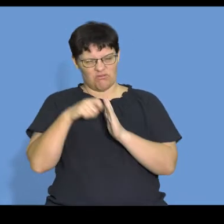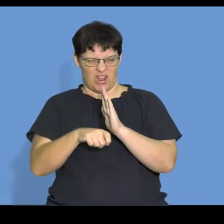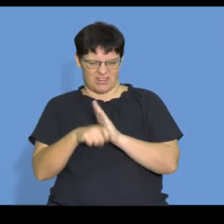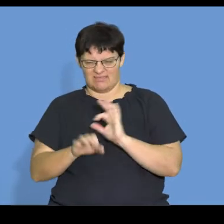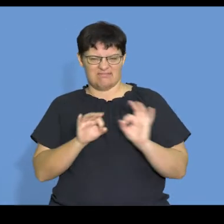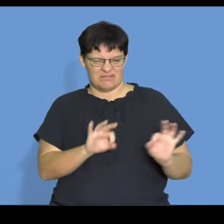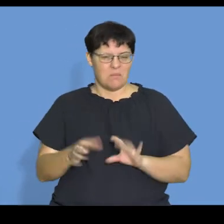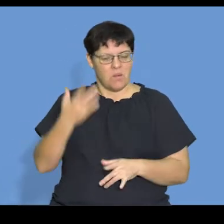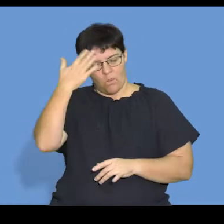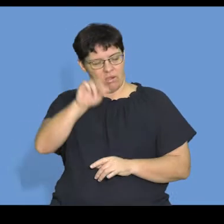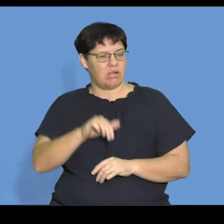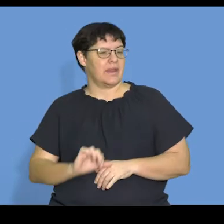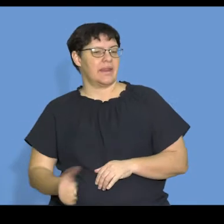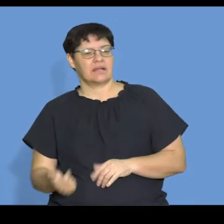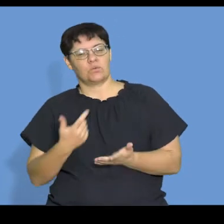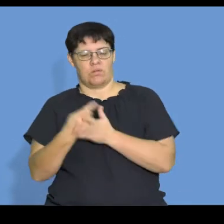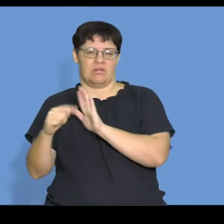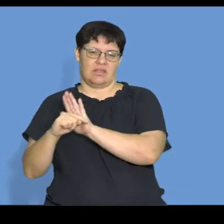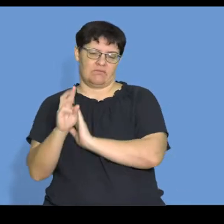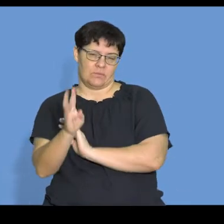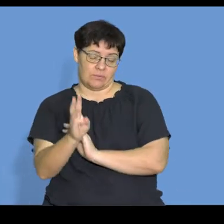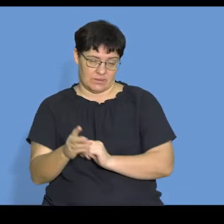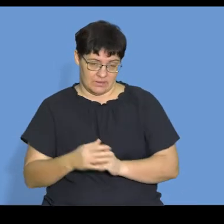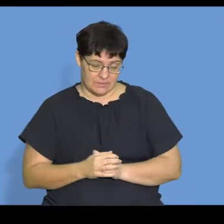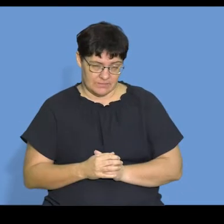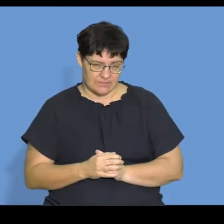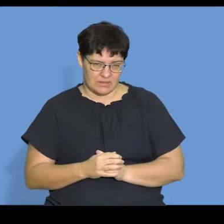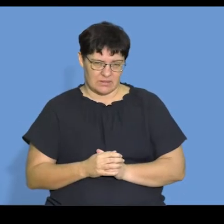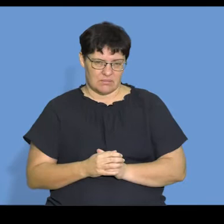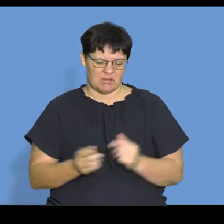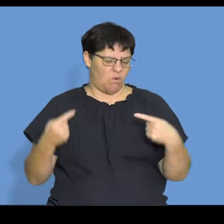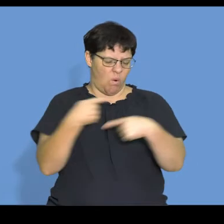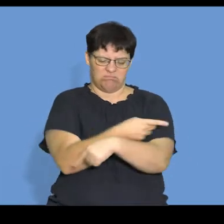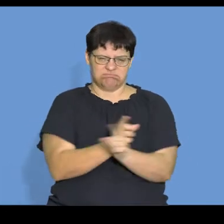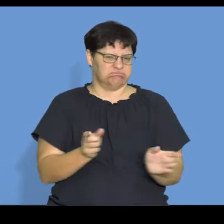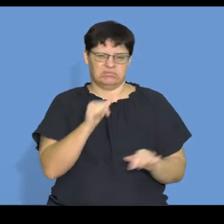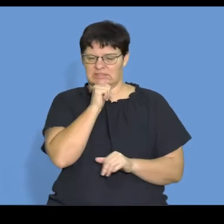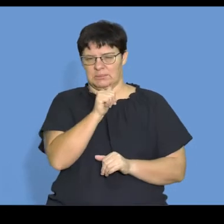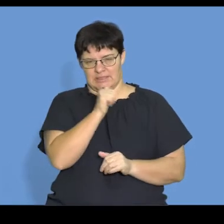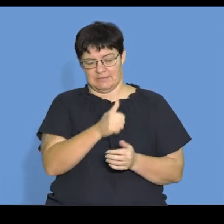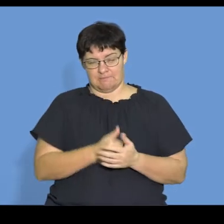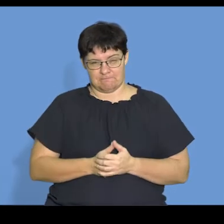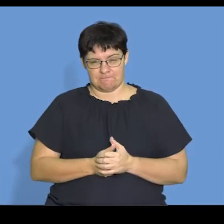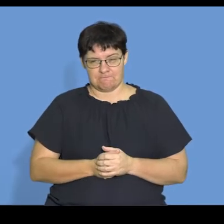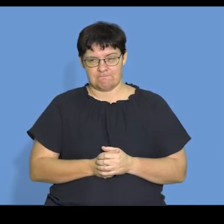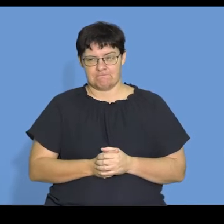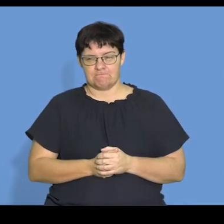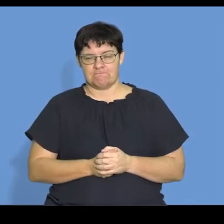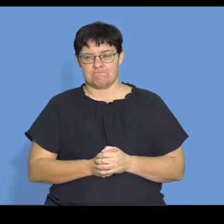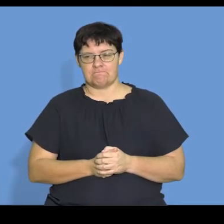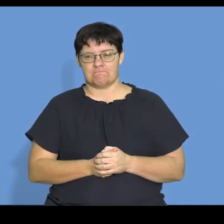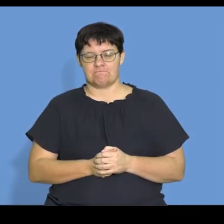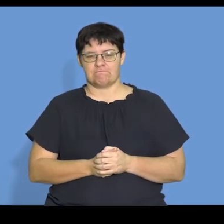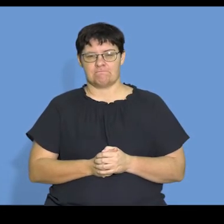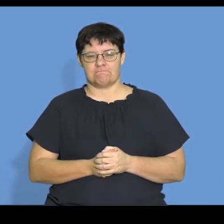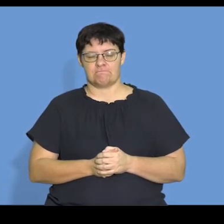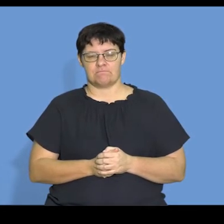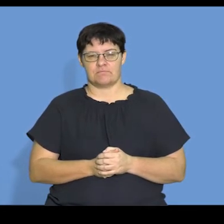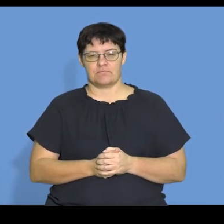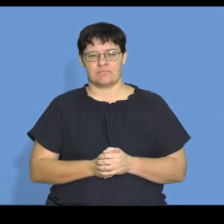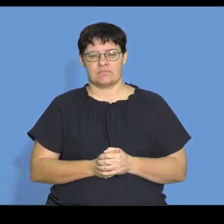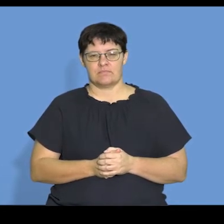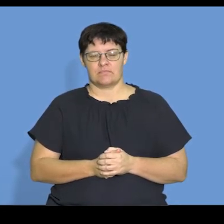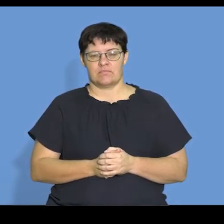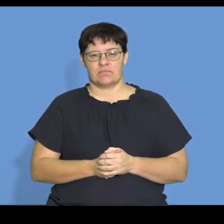do the others. But remember, it can be minus and plus, it doesn't really matter. Now, this is